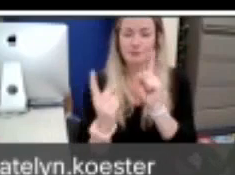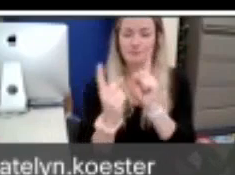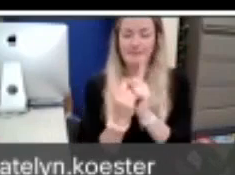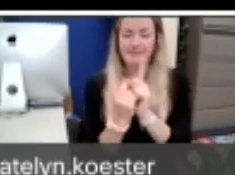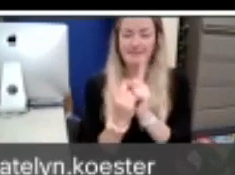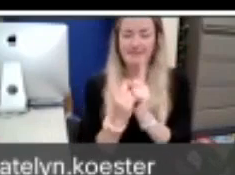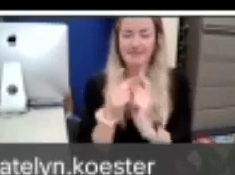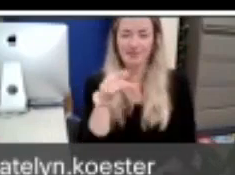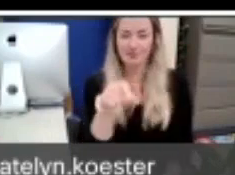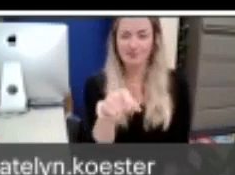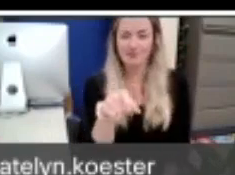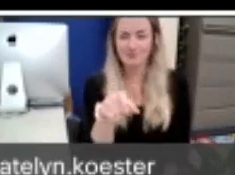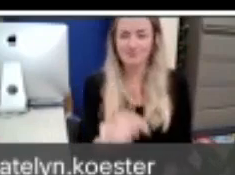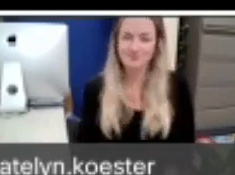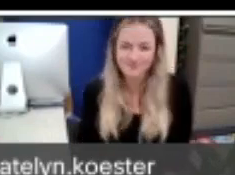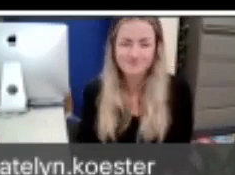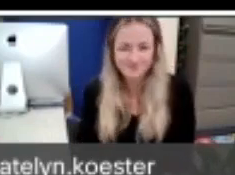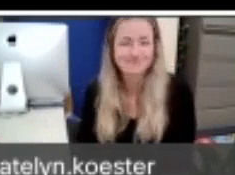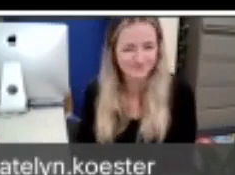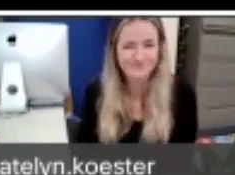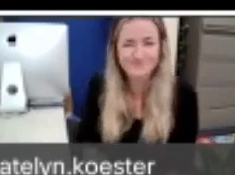Mm-hmm. Nice, meet you.